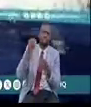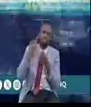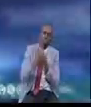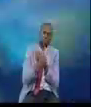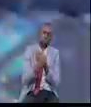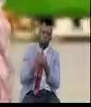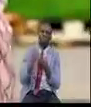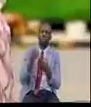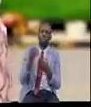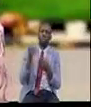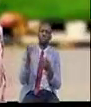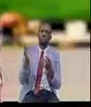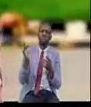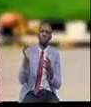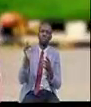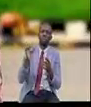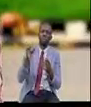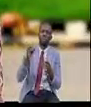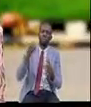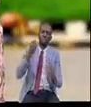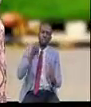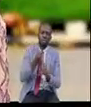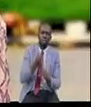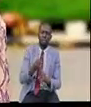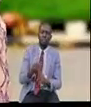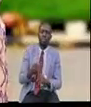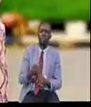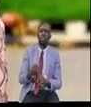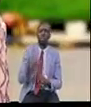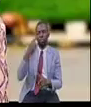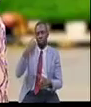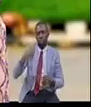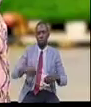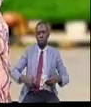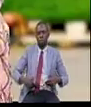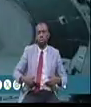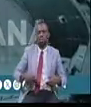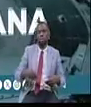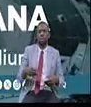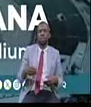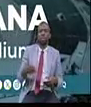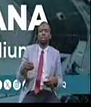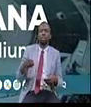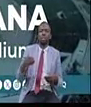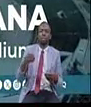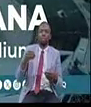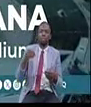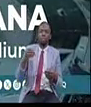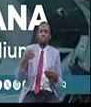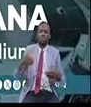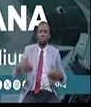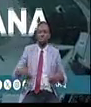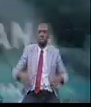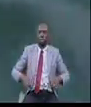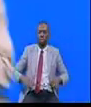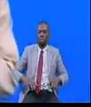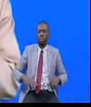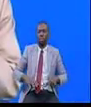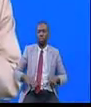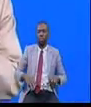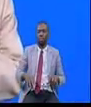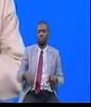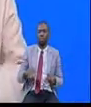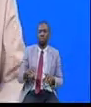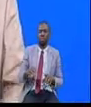this mandate, Impact Academy for youth, young adults, and young professionals. That will be live at Babara Sports Stadium.